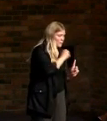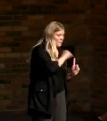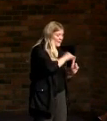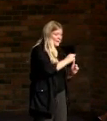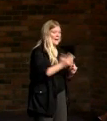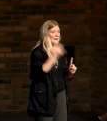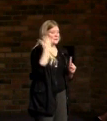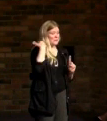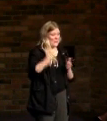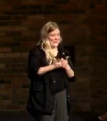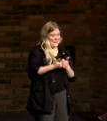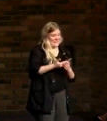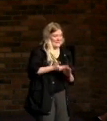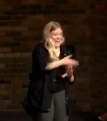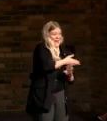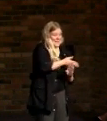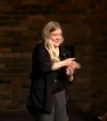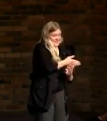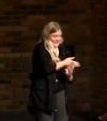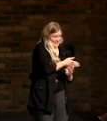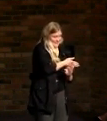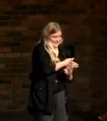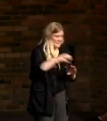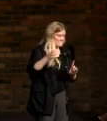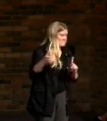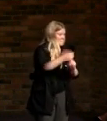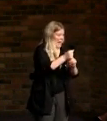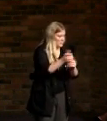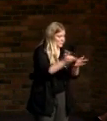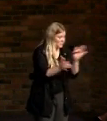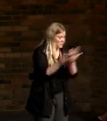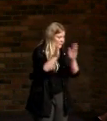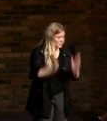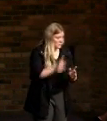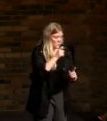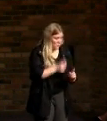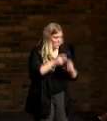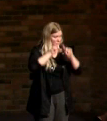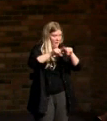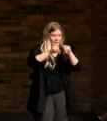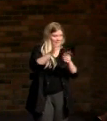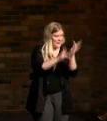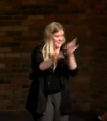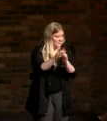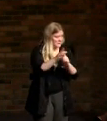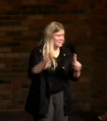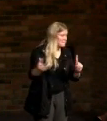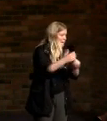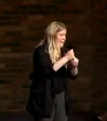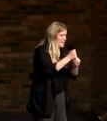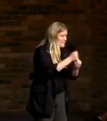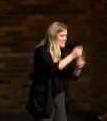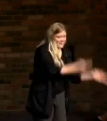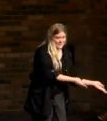early days bound Christians who called on the name of Jesus, taking them